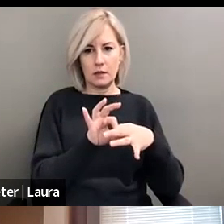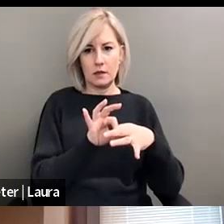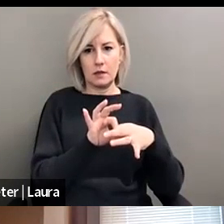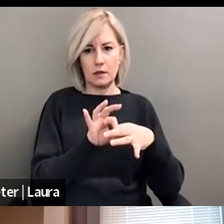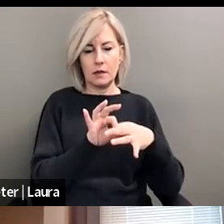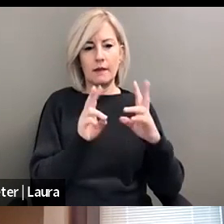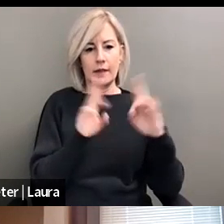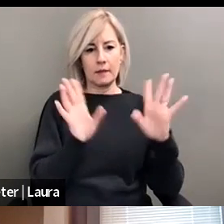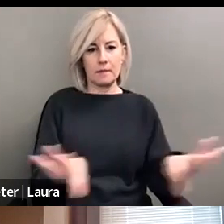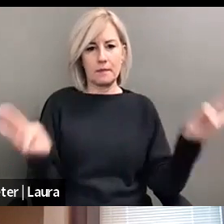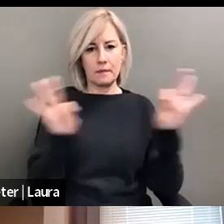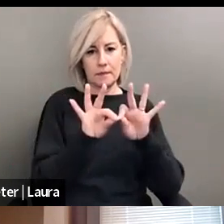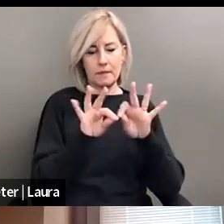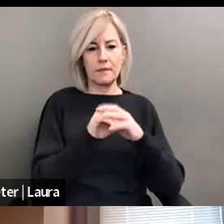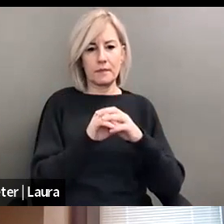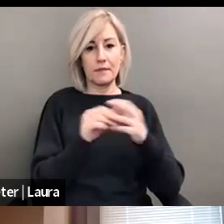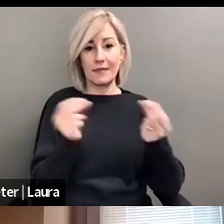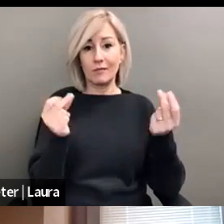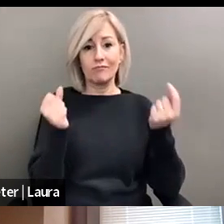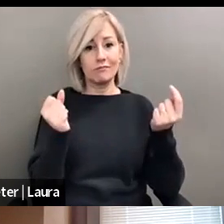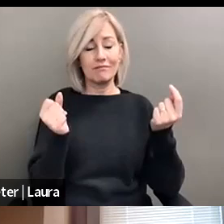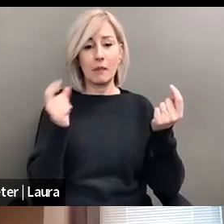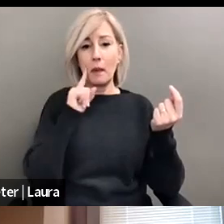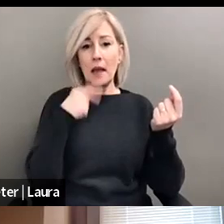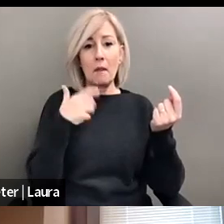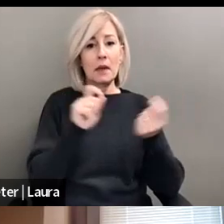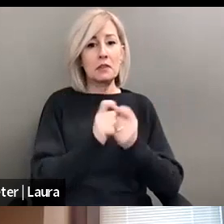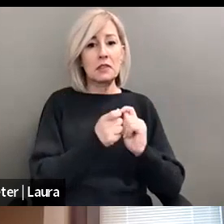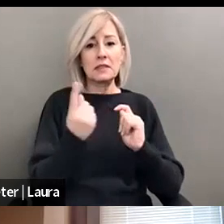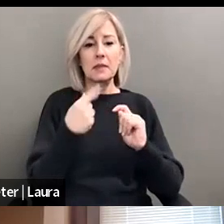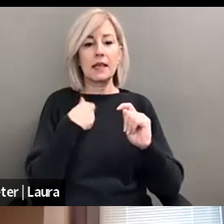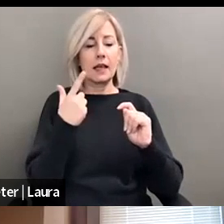so important. Right away, people think, well, I want to change something.